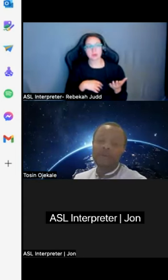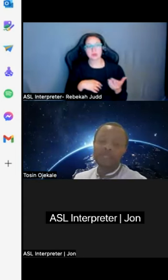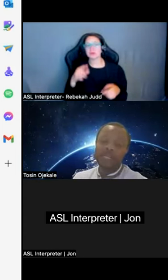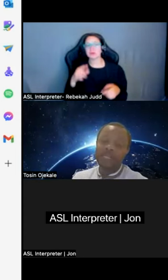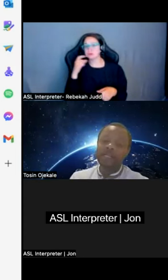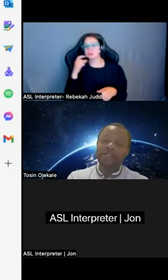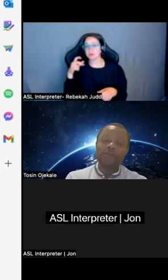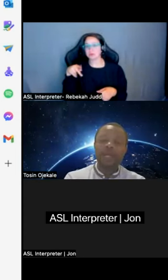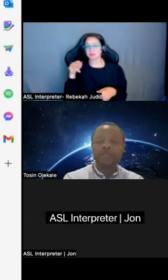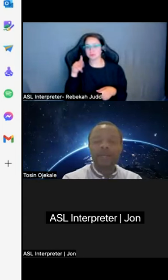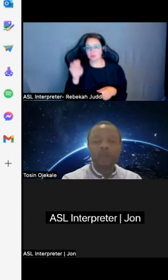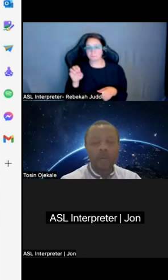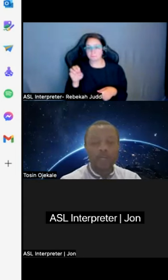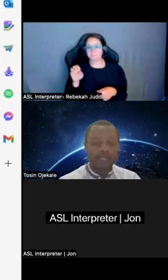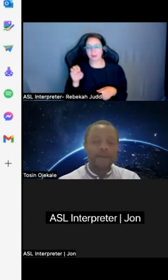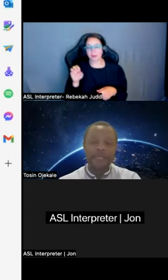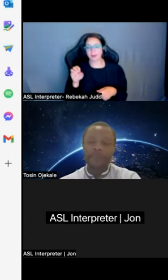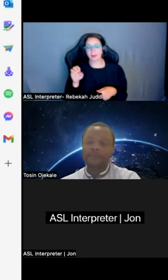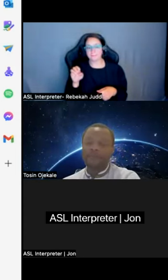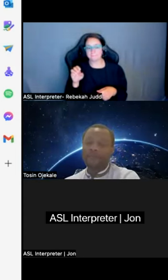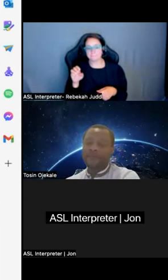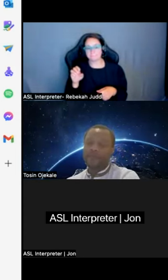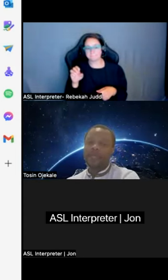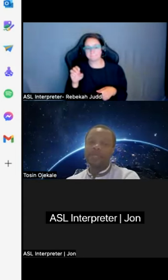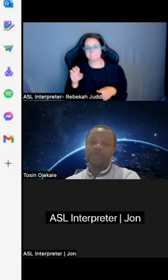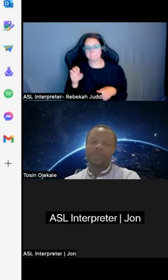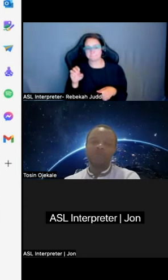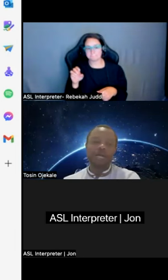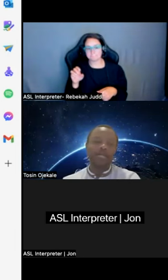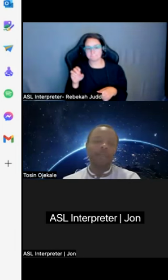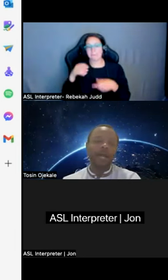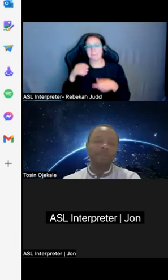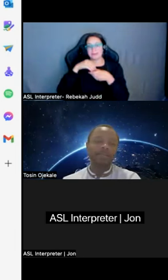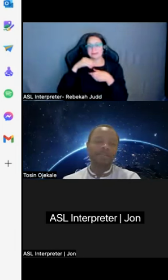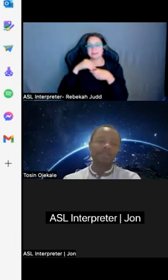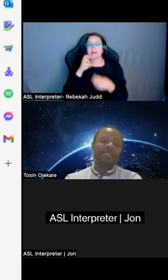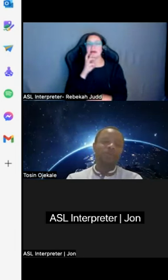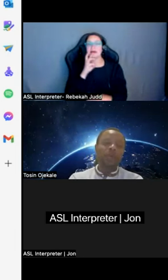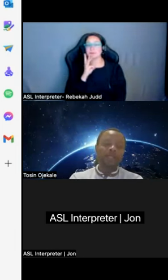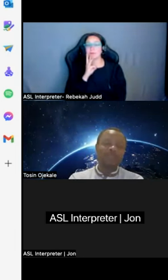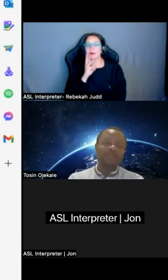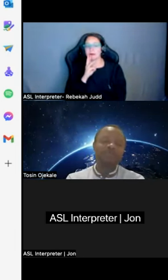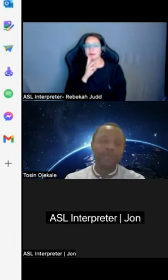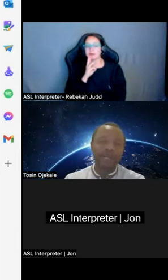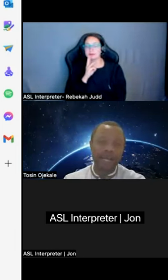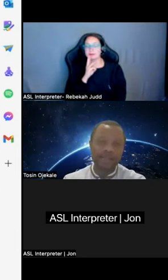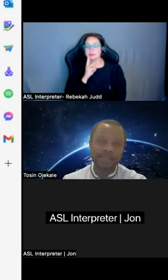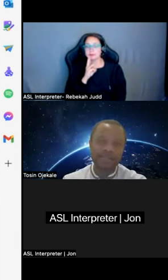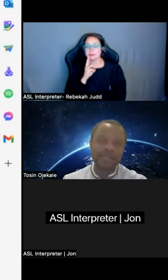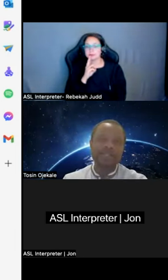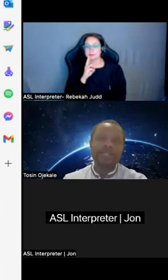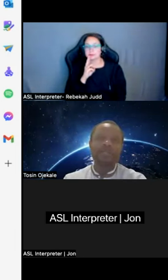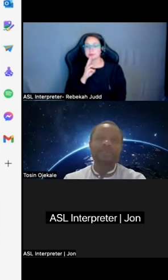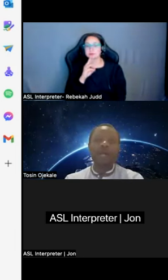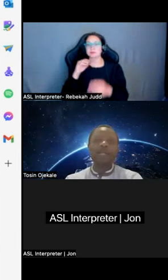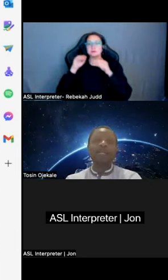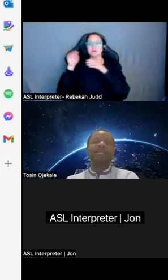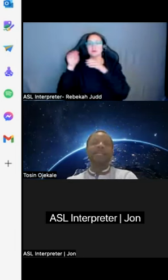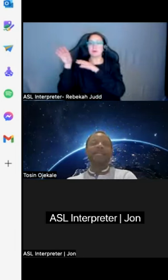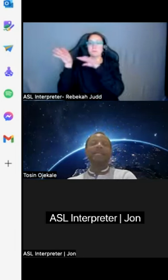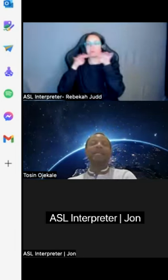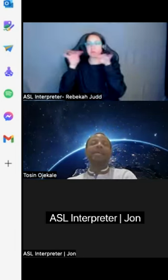they contain, so they contain water. Okay, so those are the pipe that takes water to the sprinklers, so that